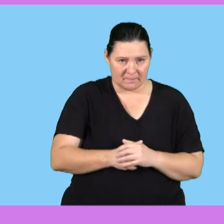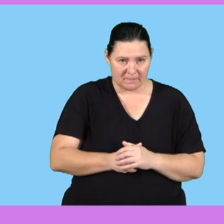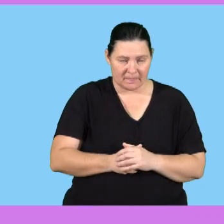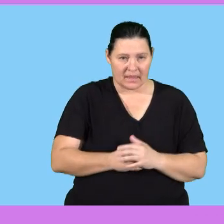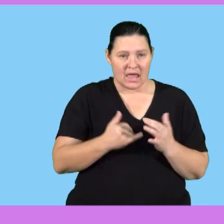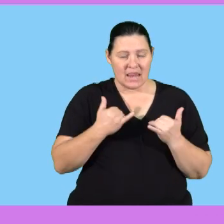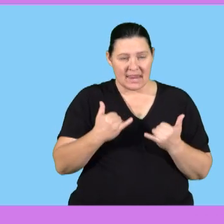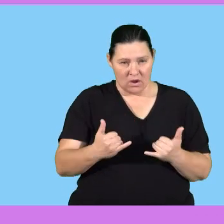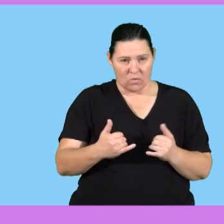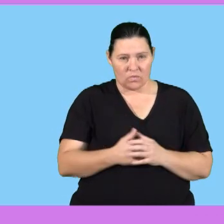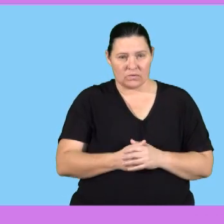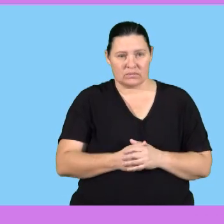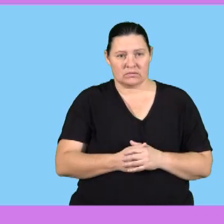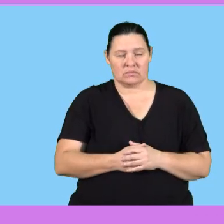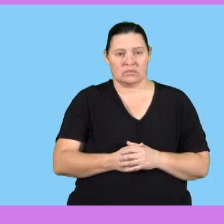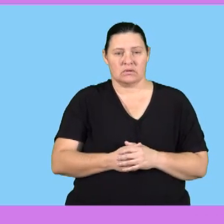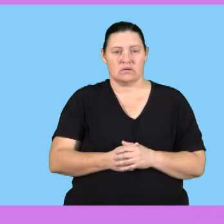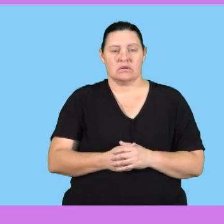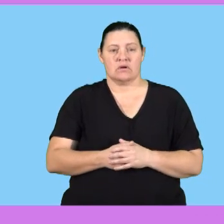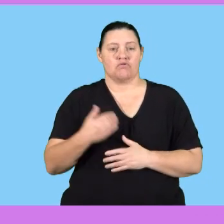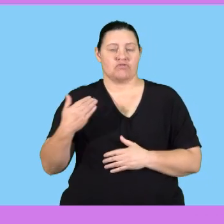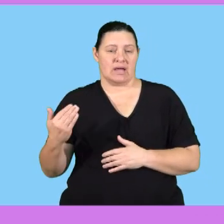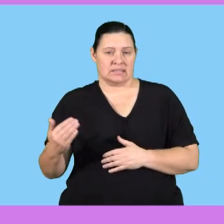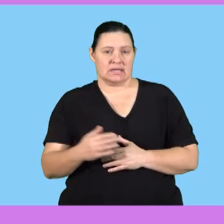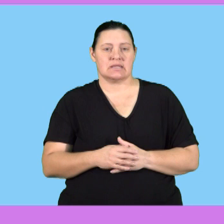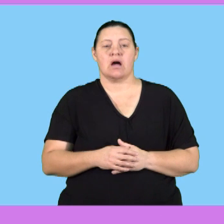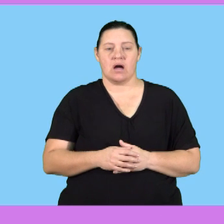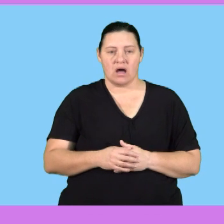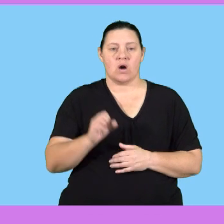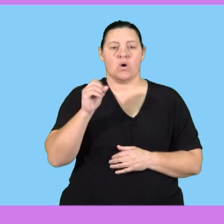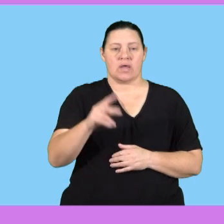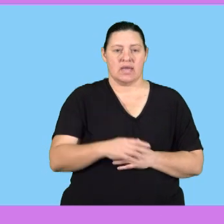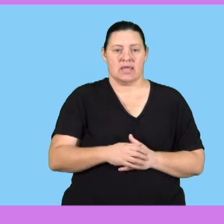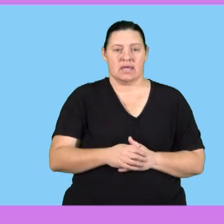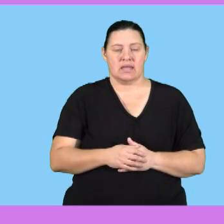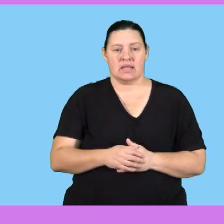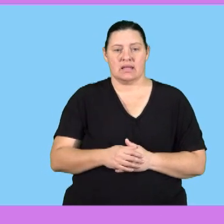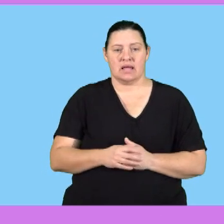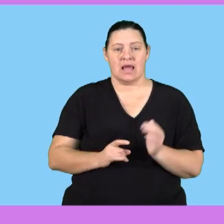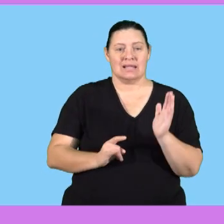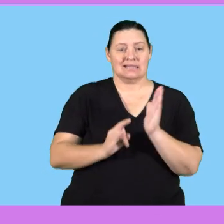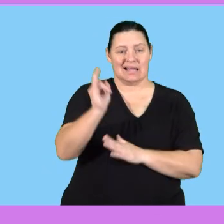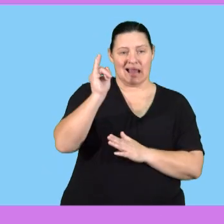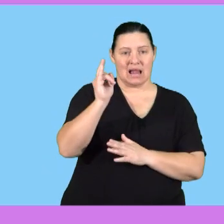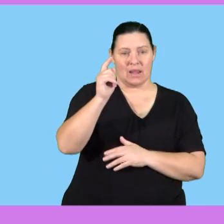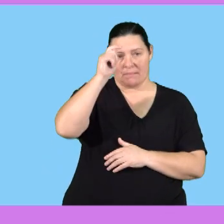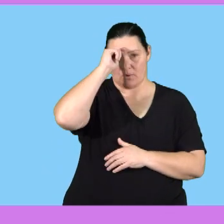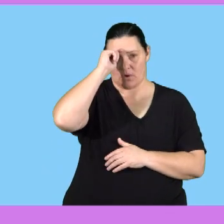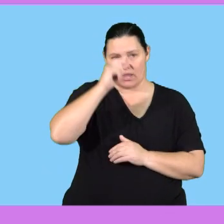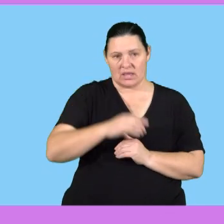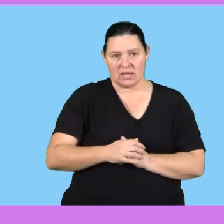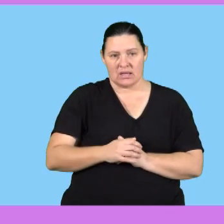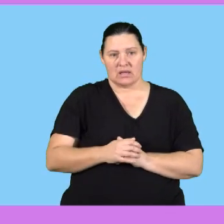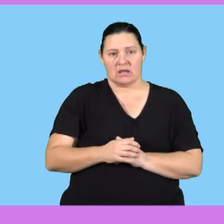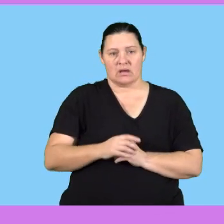they intersect. Now I'll go to my right-hand side, and I see, okay, the length of this